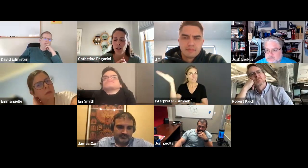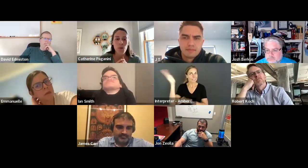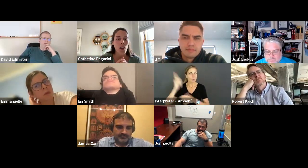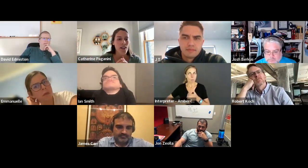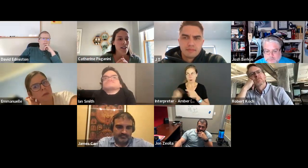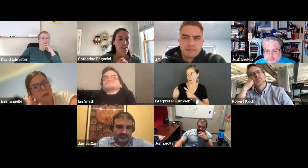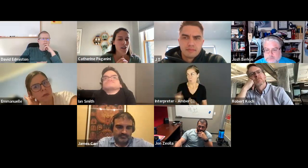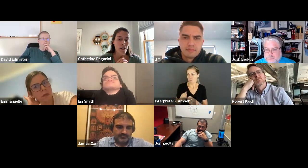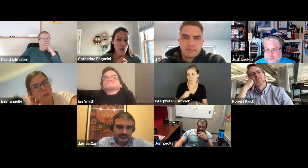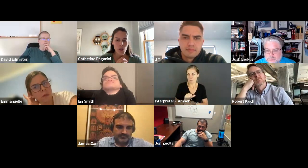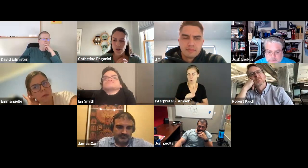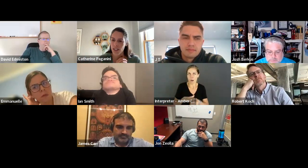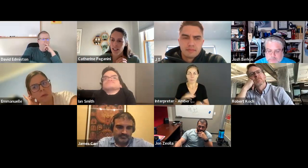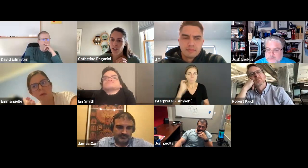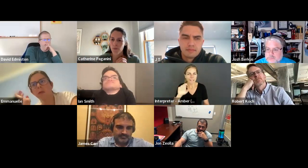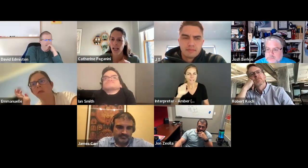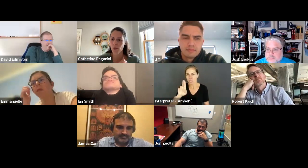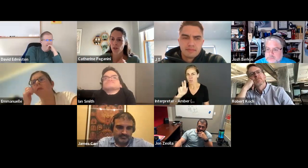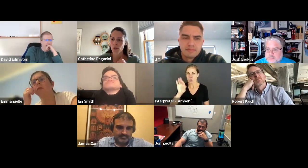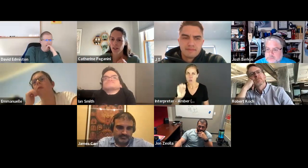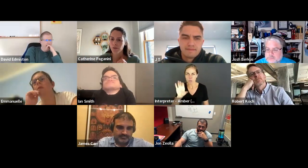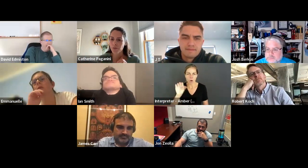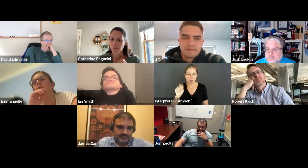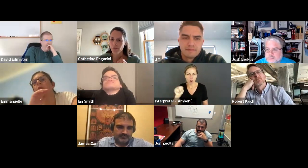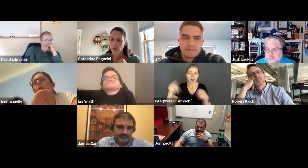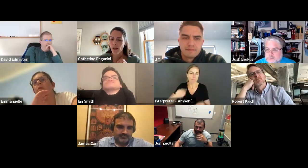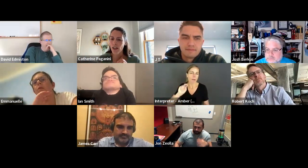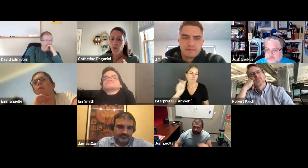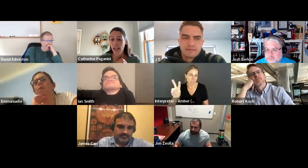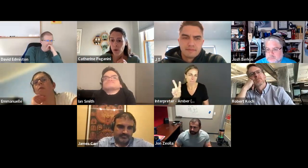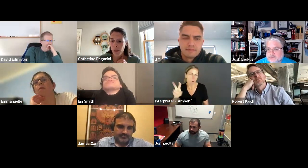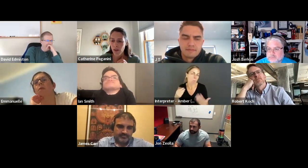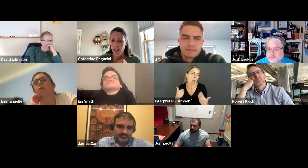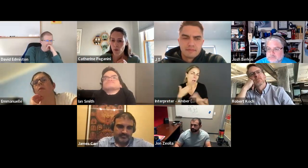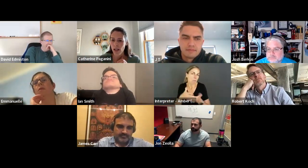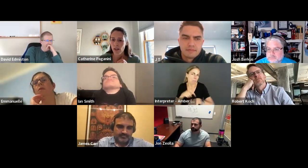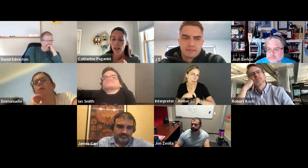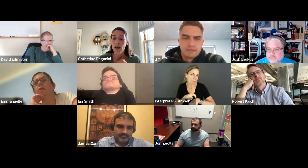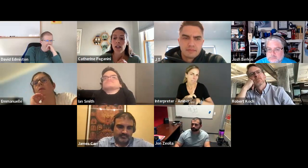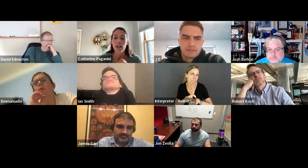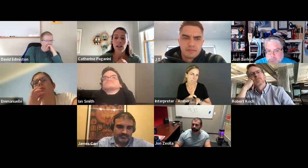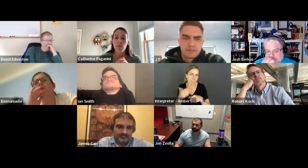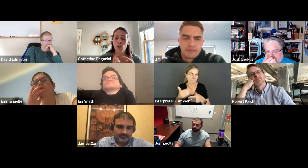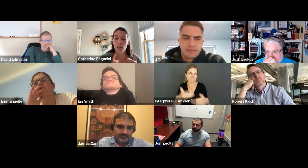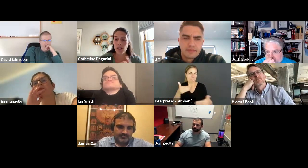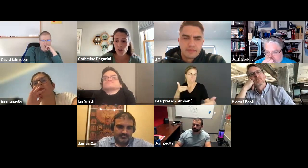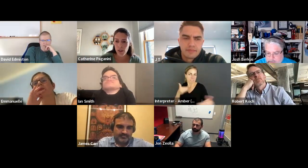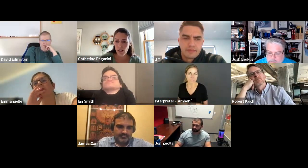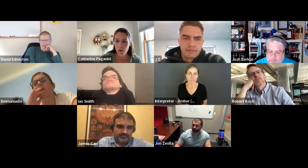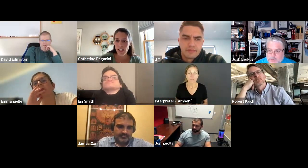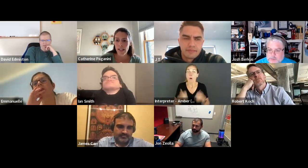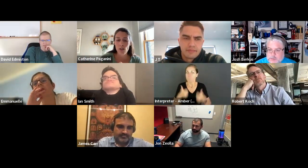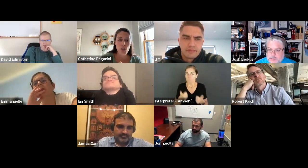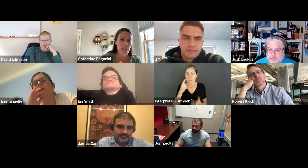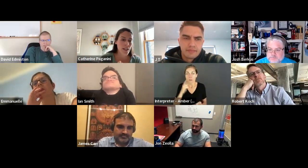because KubeCon is in November. So there's like some time to do stuff. So that will be great as well. So we're still doing